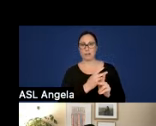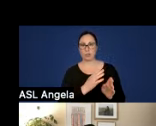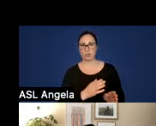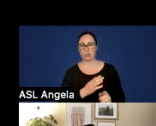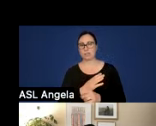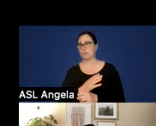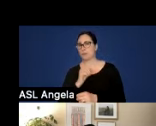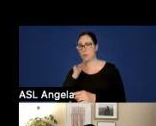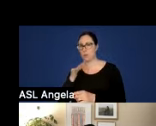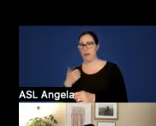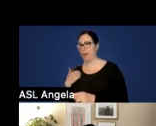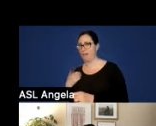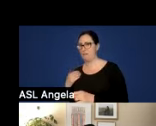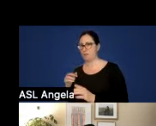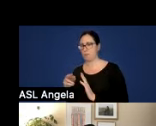elders, precisely.